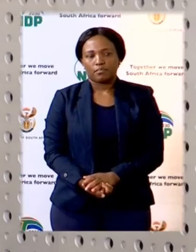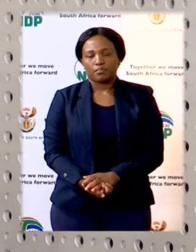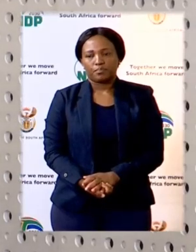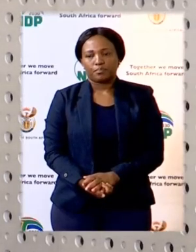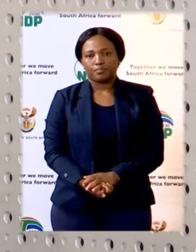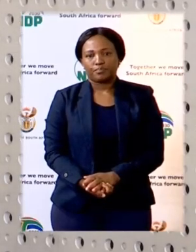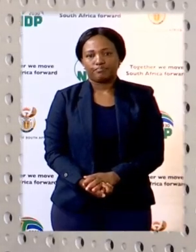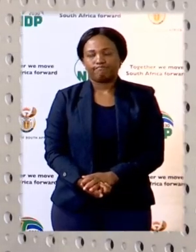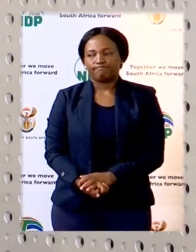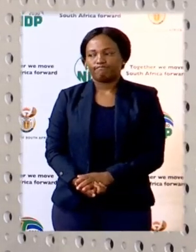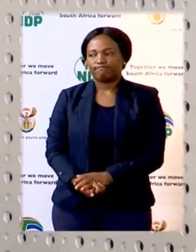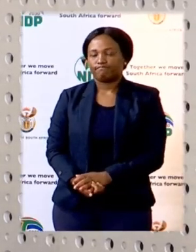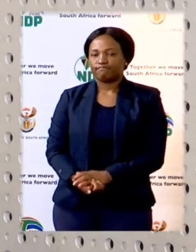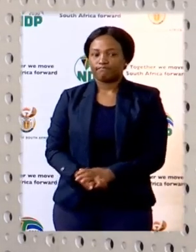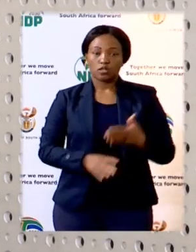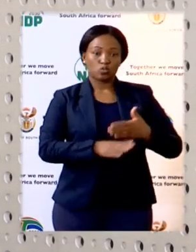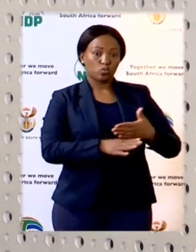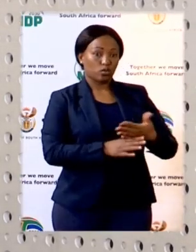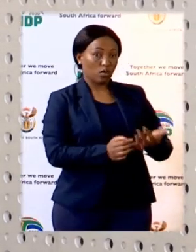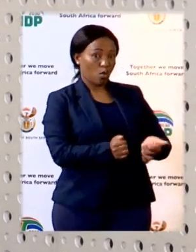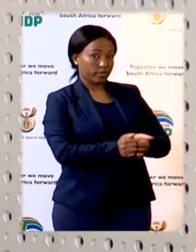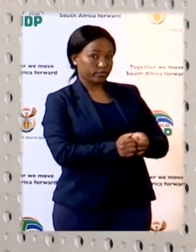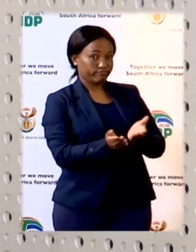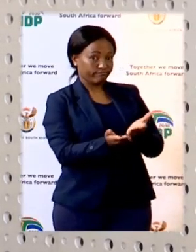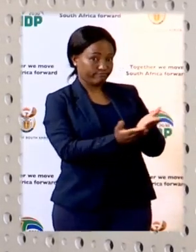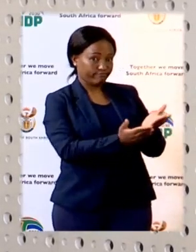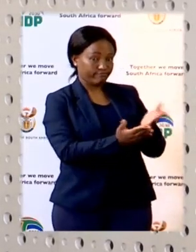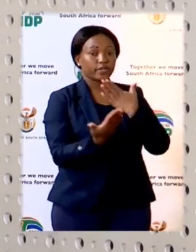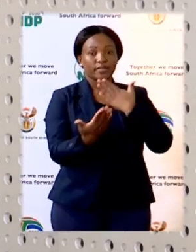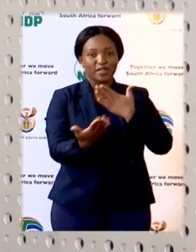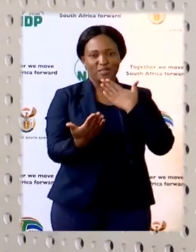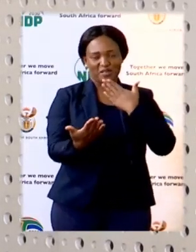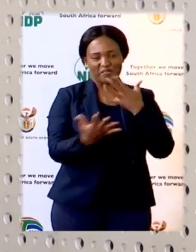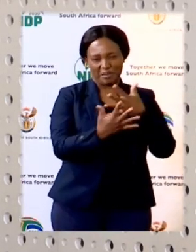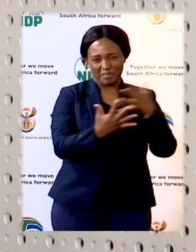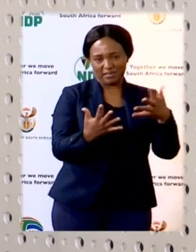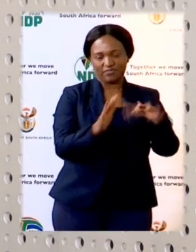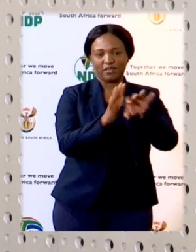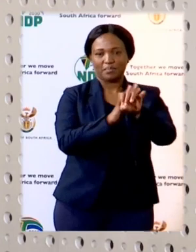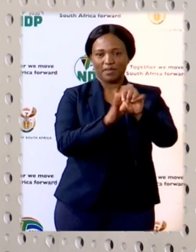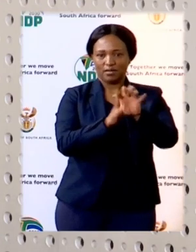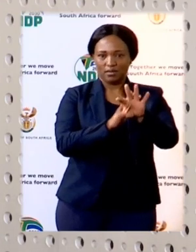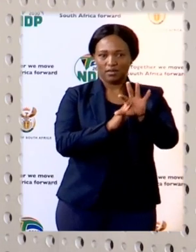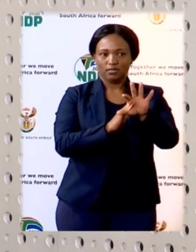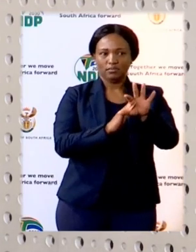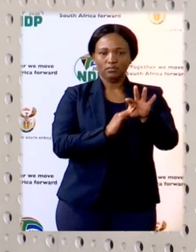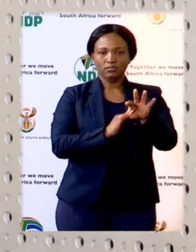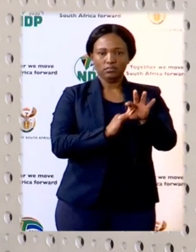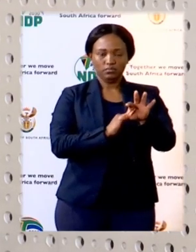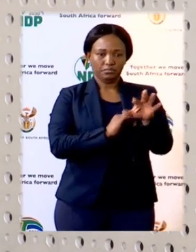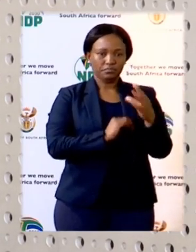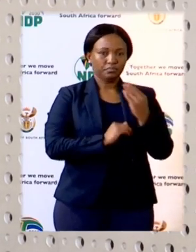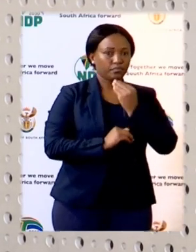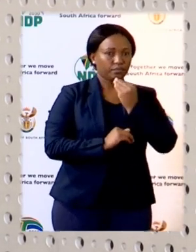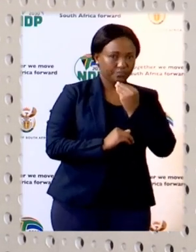To our colleagues, thank you very much for this press briefing. Mkwati,